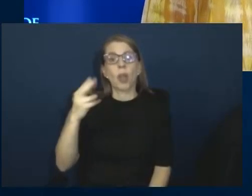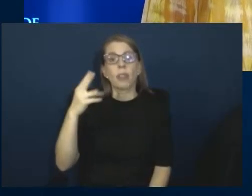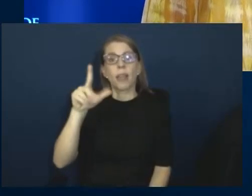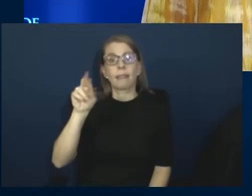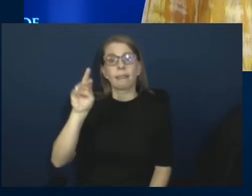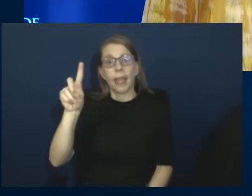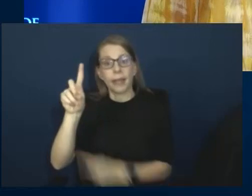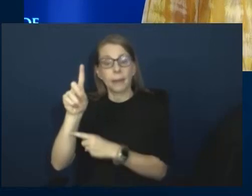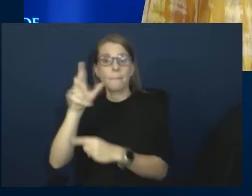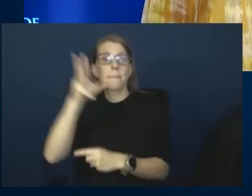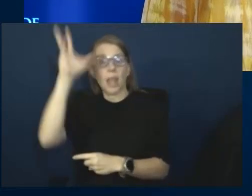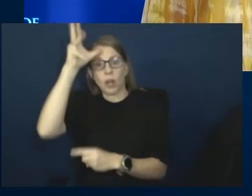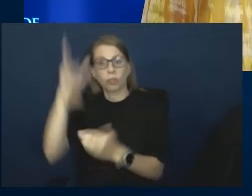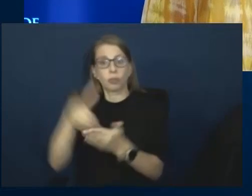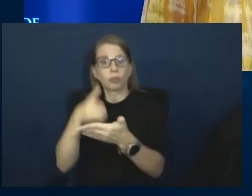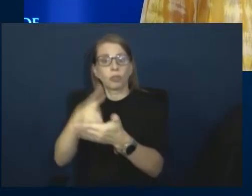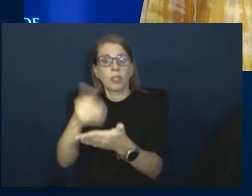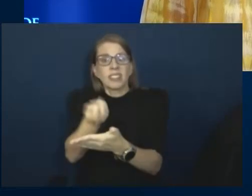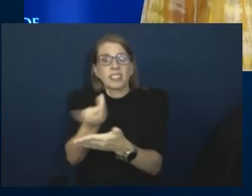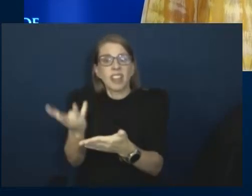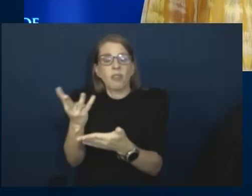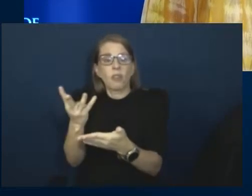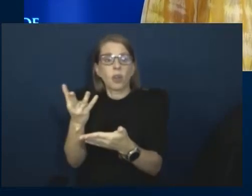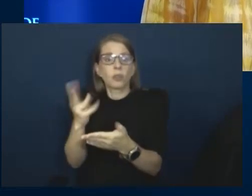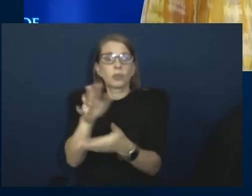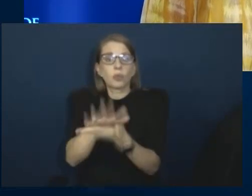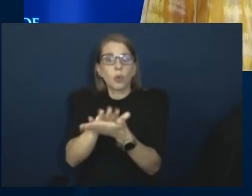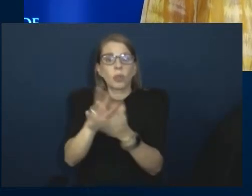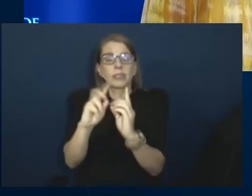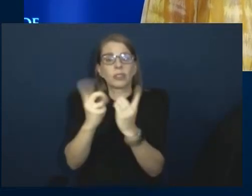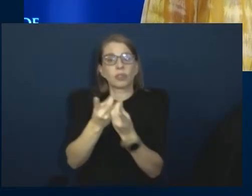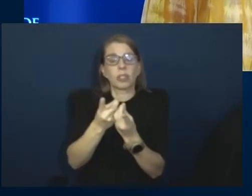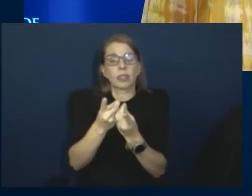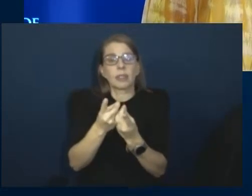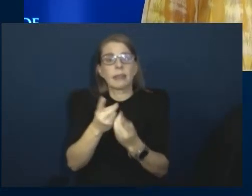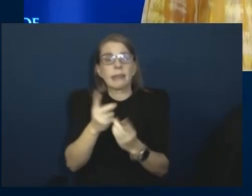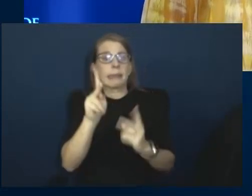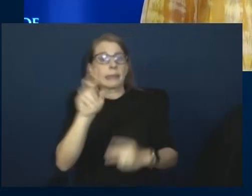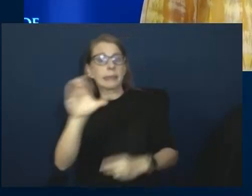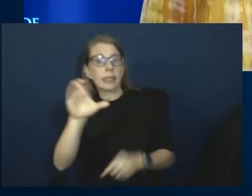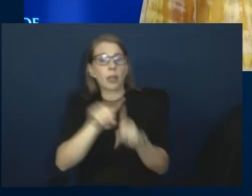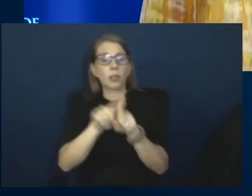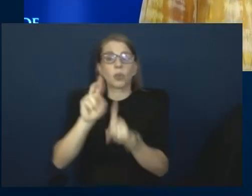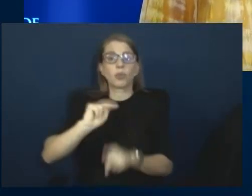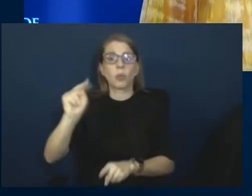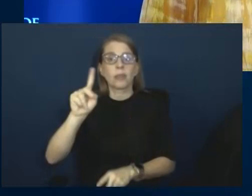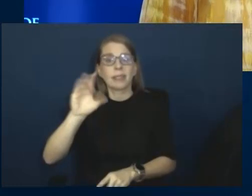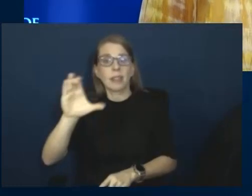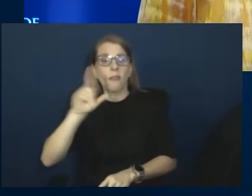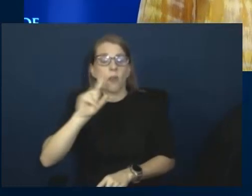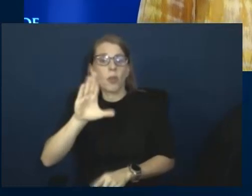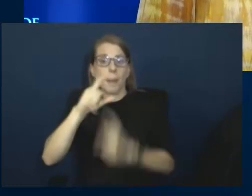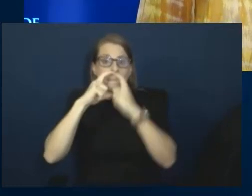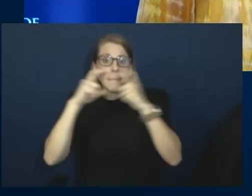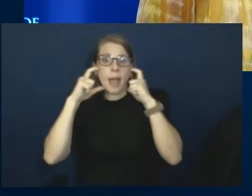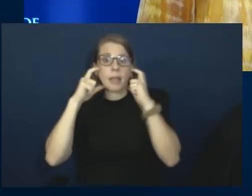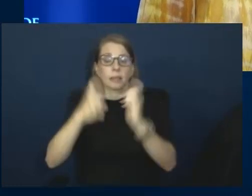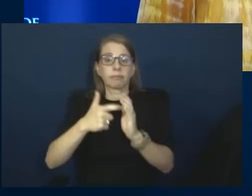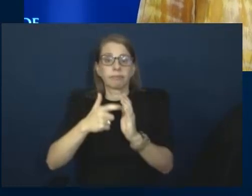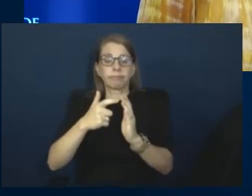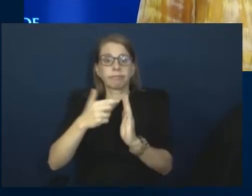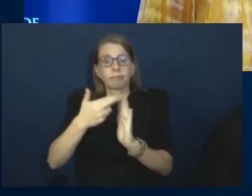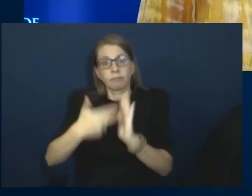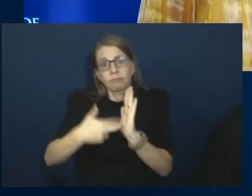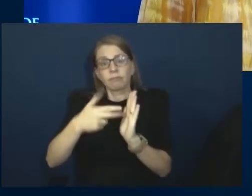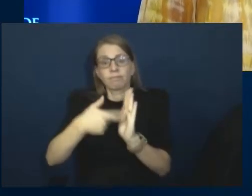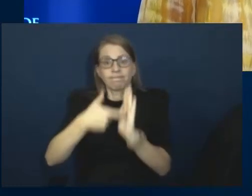local school districts, Kansas City and North Kansas City, over their mask mandates and quarantine policies. And in there, the lawsuit